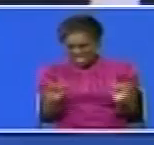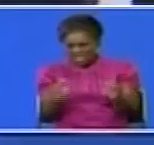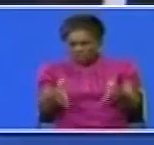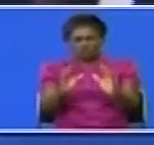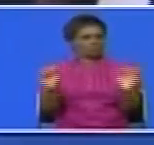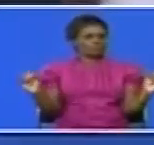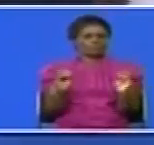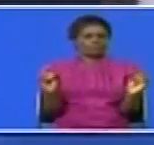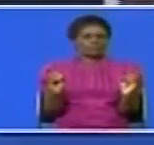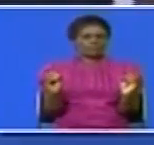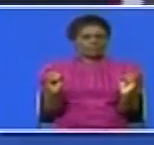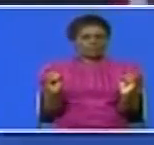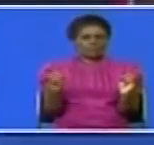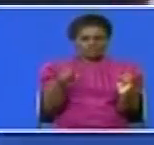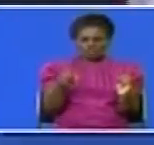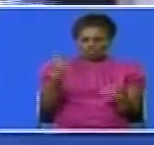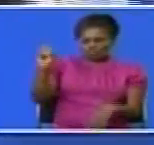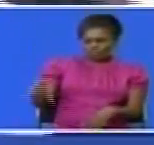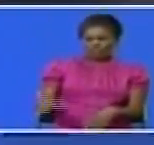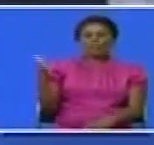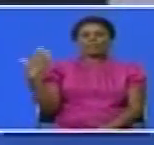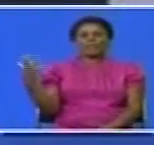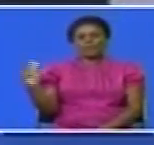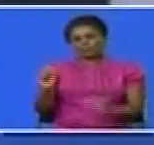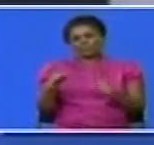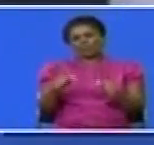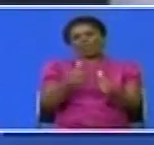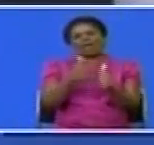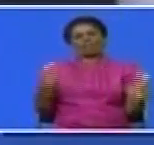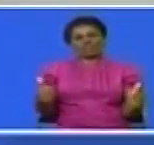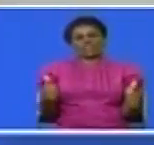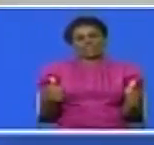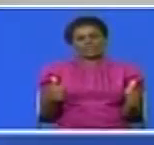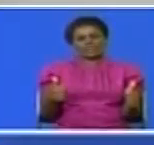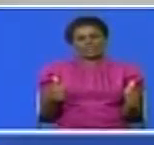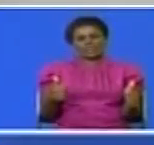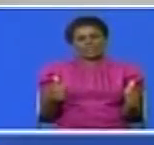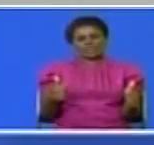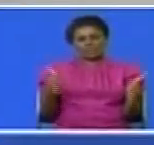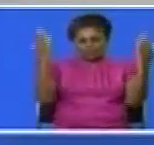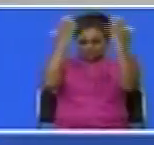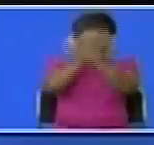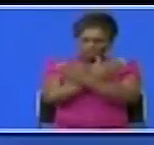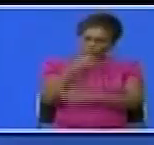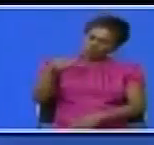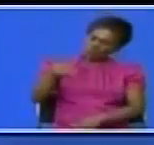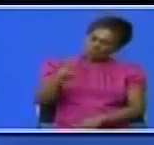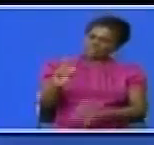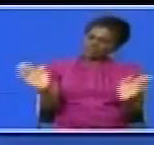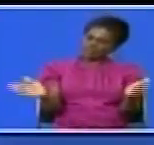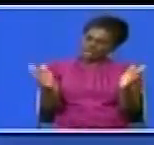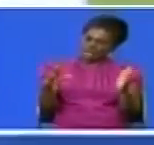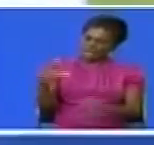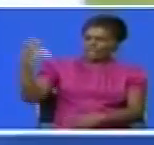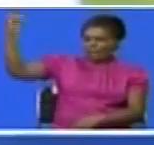streets. Just by dropping a piece of paper at the right place, like a dustbin, that's a start. So tonight, you are encouraged to switch